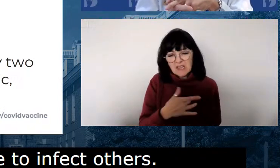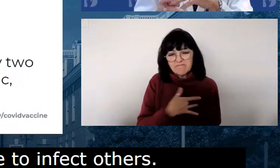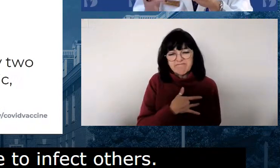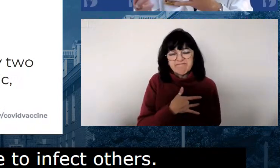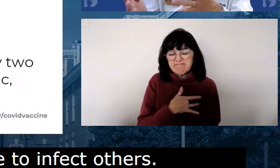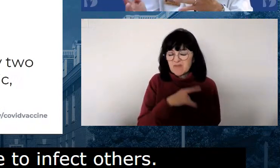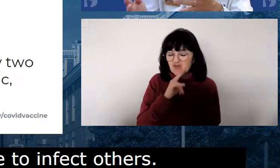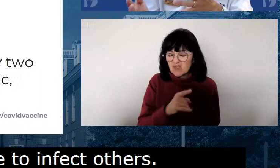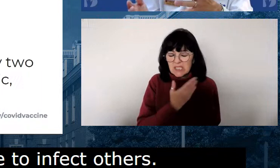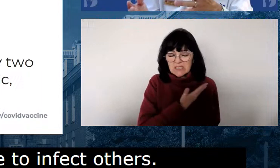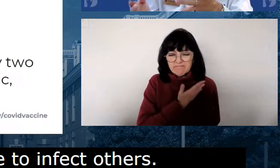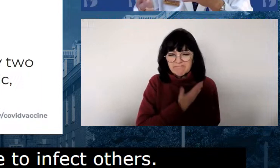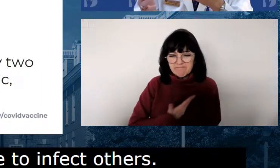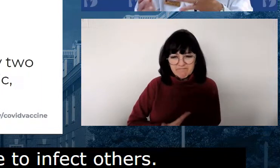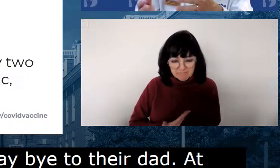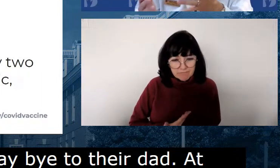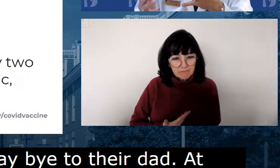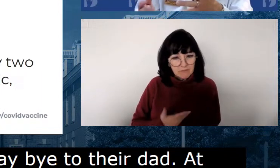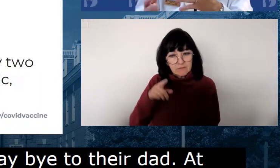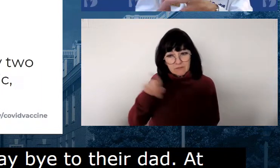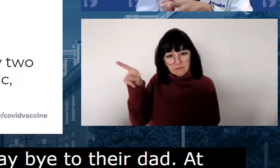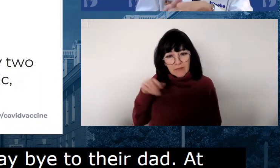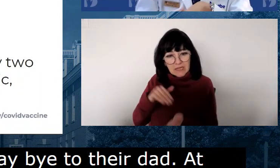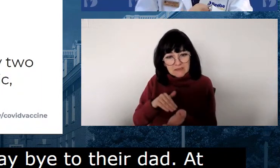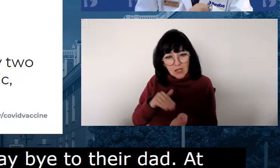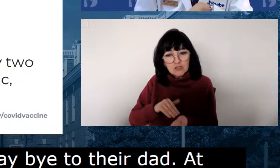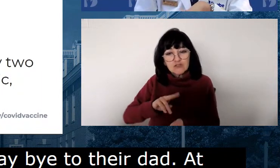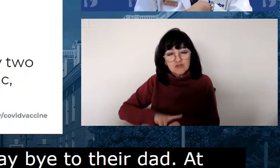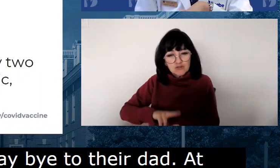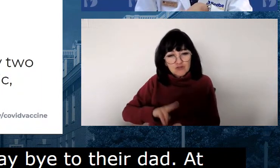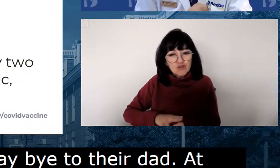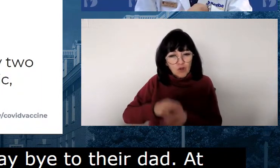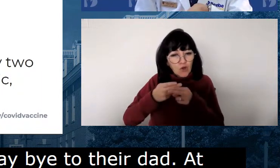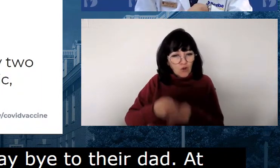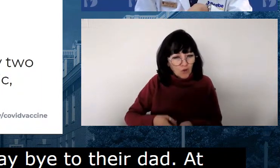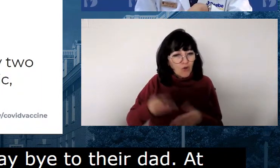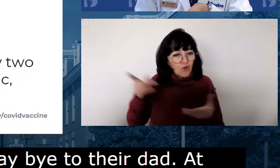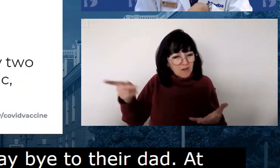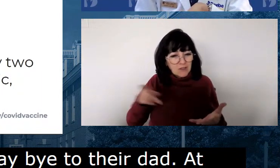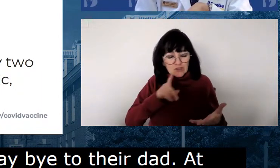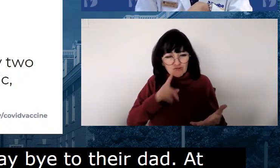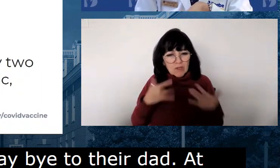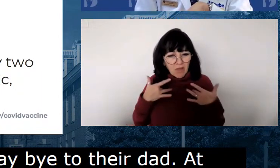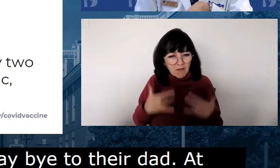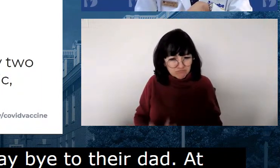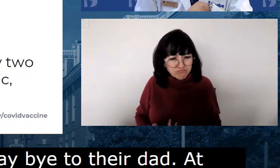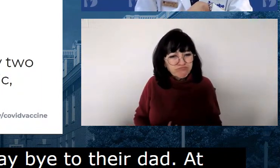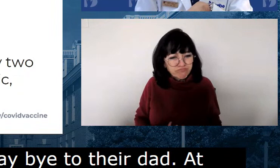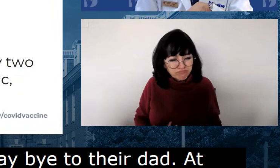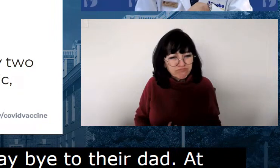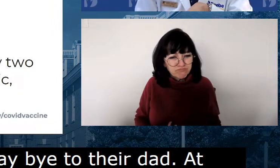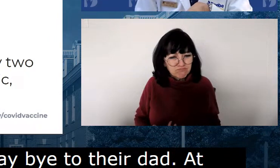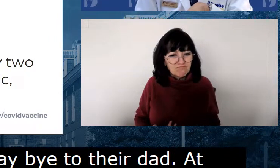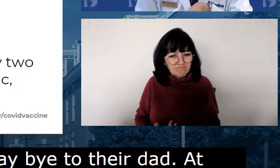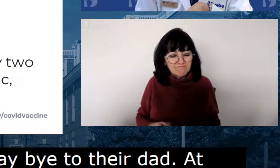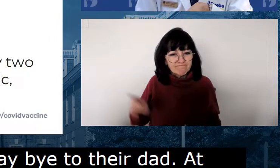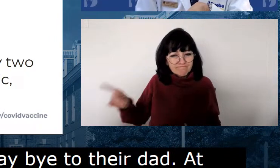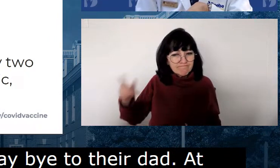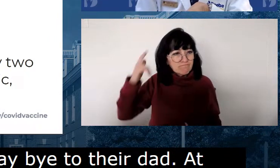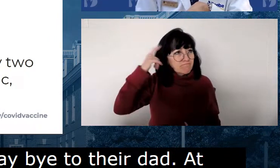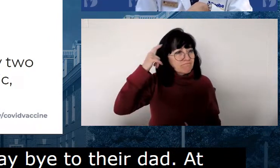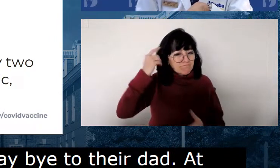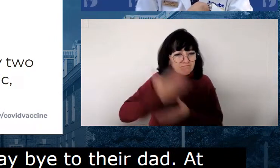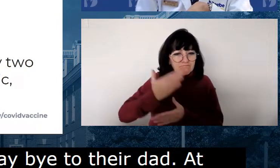to see. It was what Sharon talked about moral distress. I can tell you that I've also seen in our monoclonal